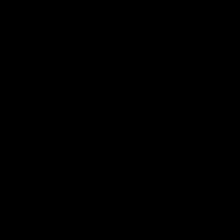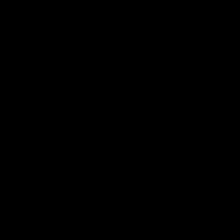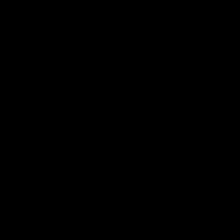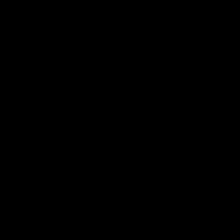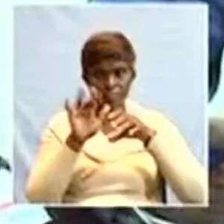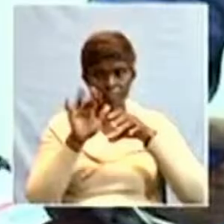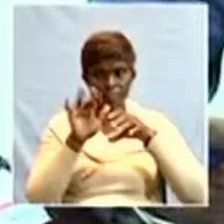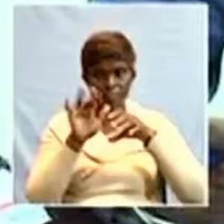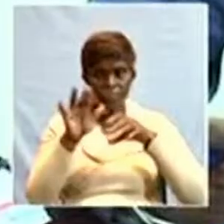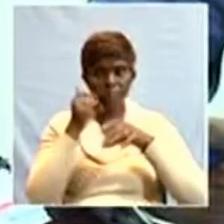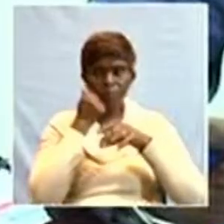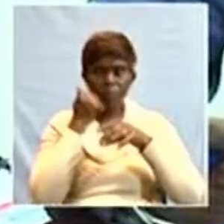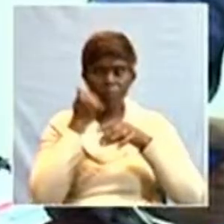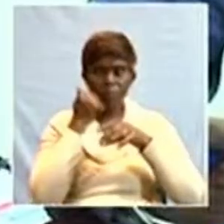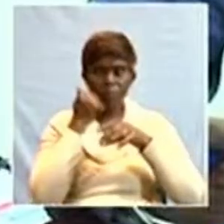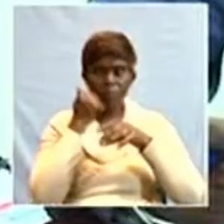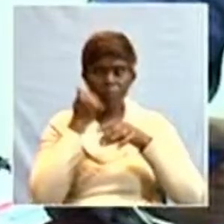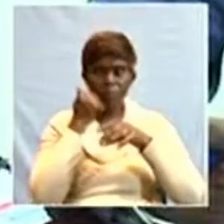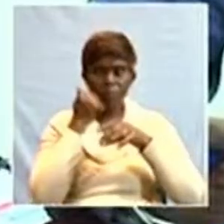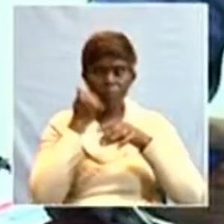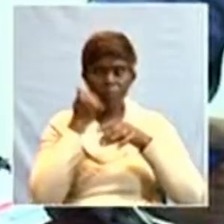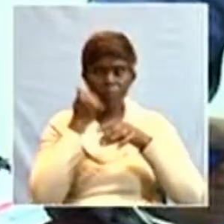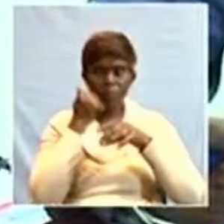in per household.